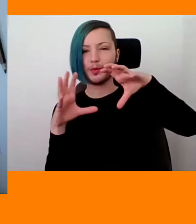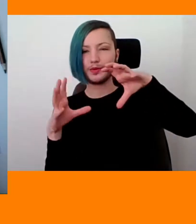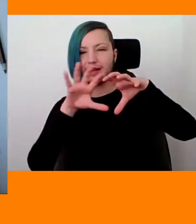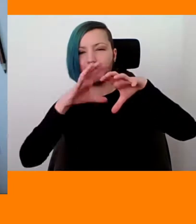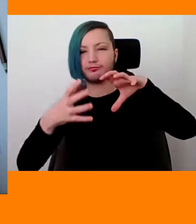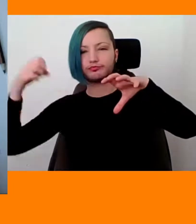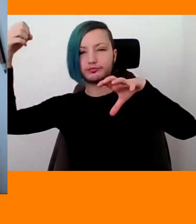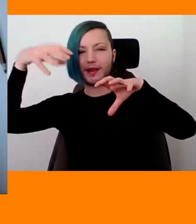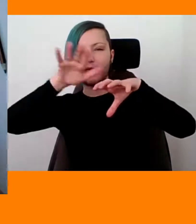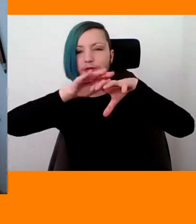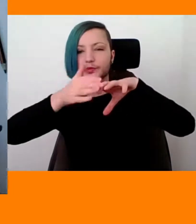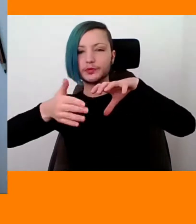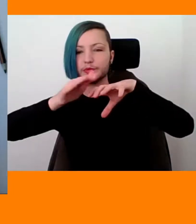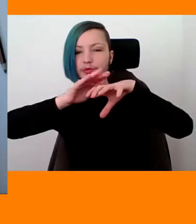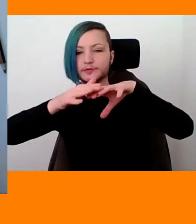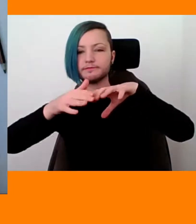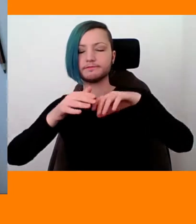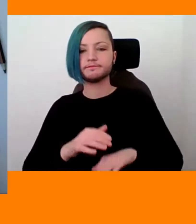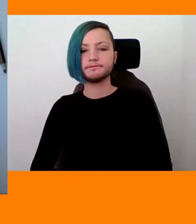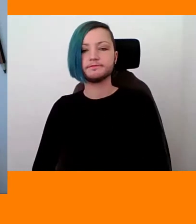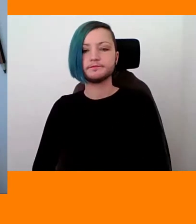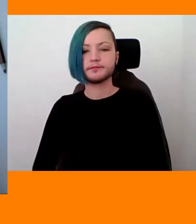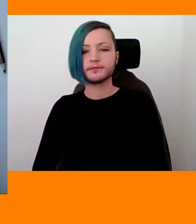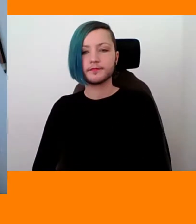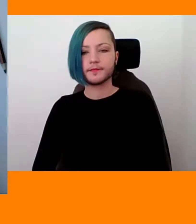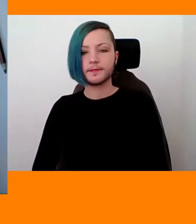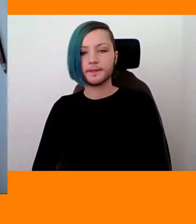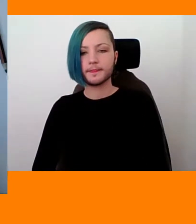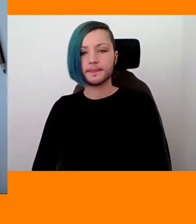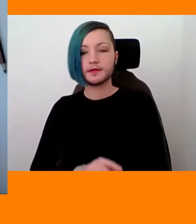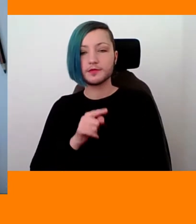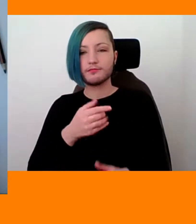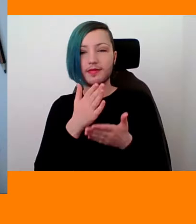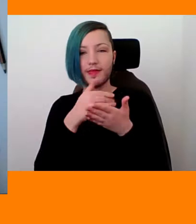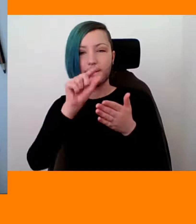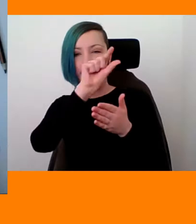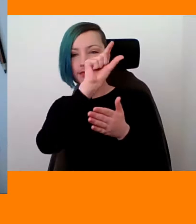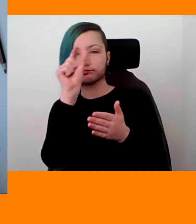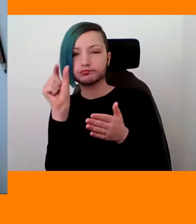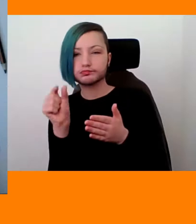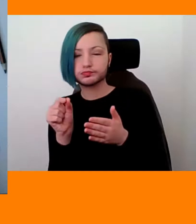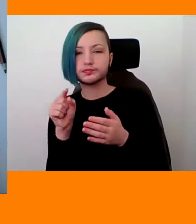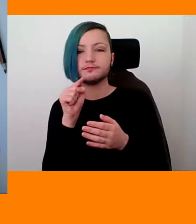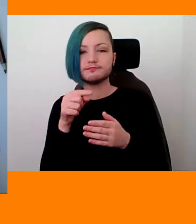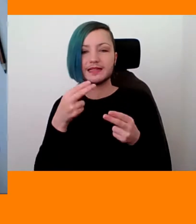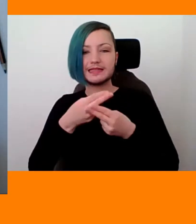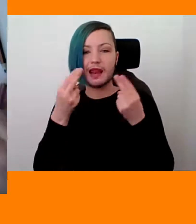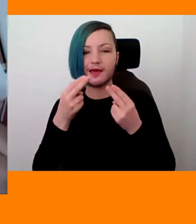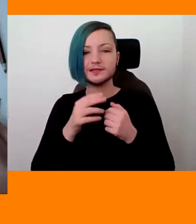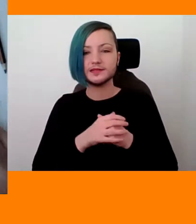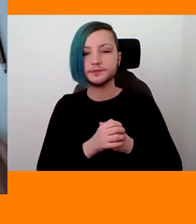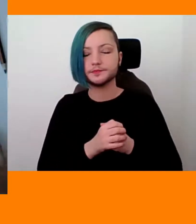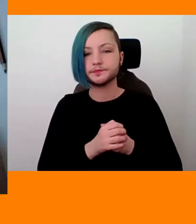So that is where my highlights are going to be in this section here. So that's going to be the lightest